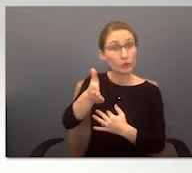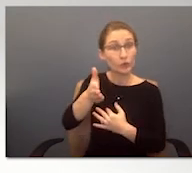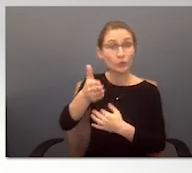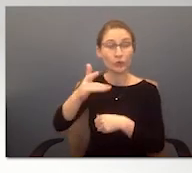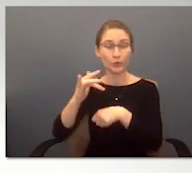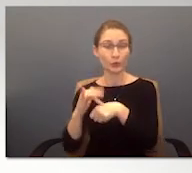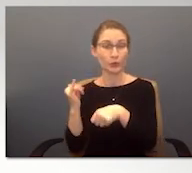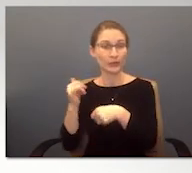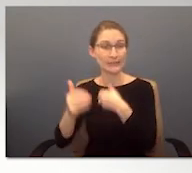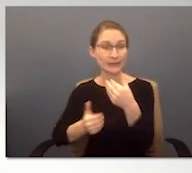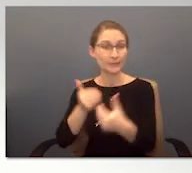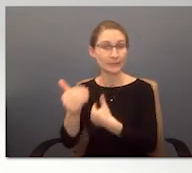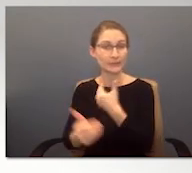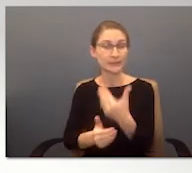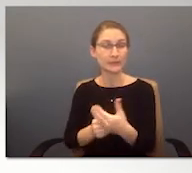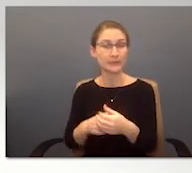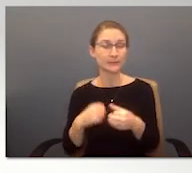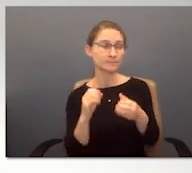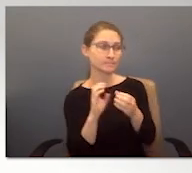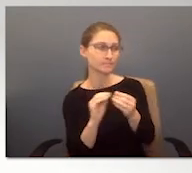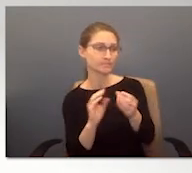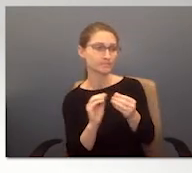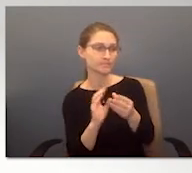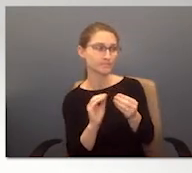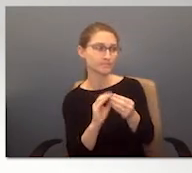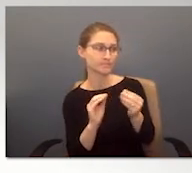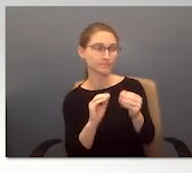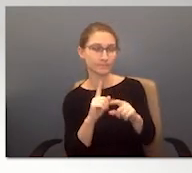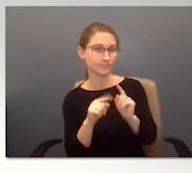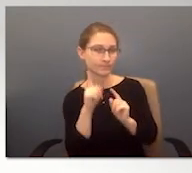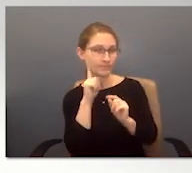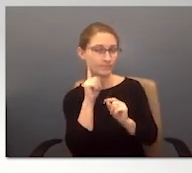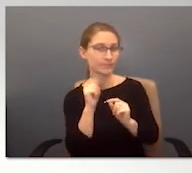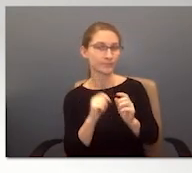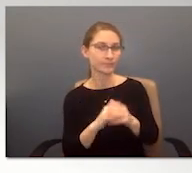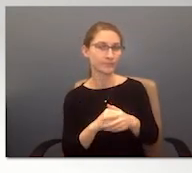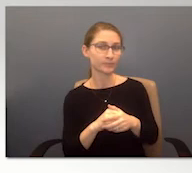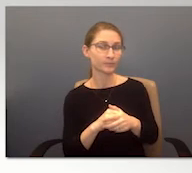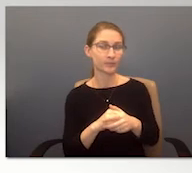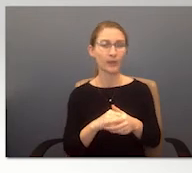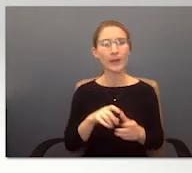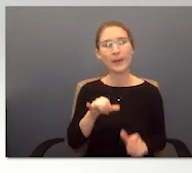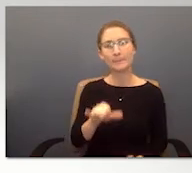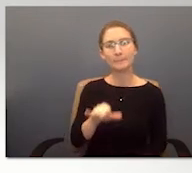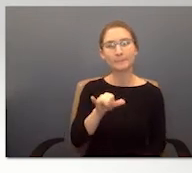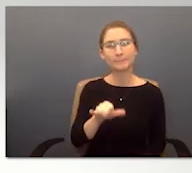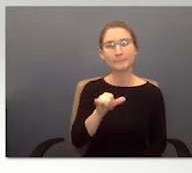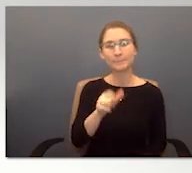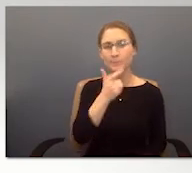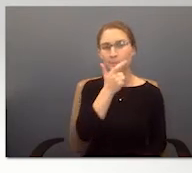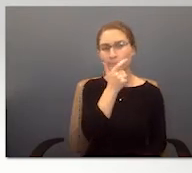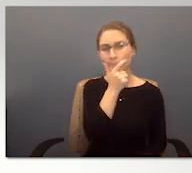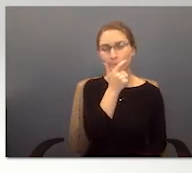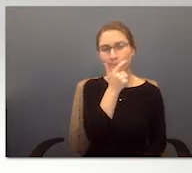go into CMS, they might not be able to go to the same speech pathologist. Is that the case? Or is that happening if